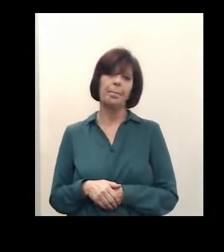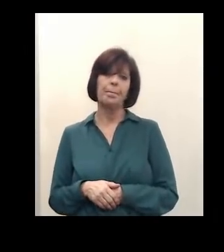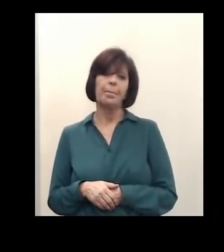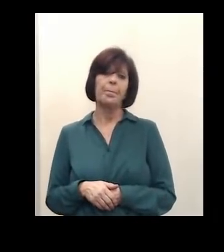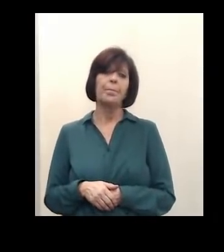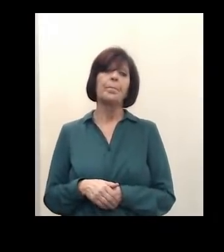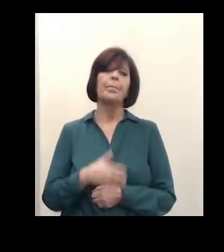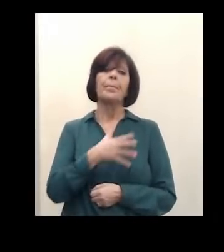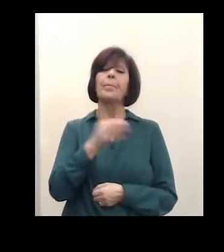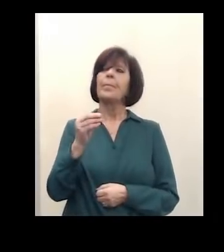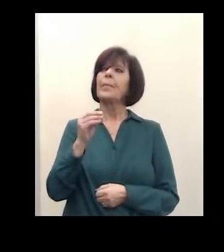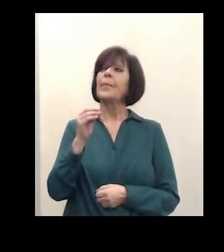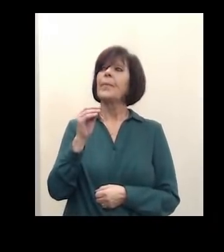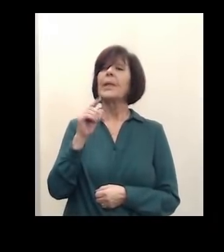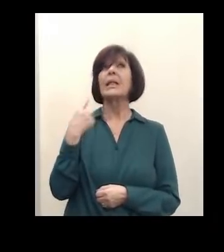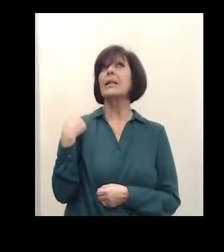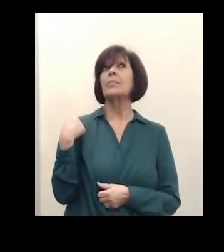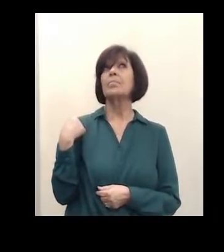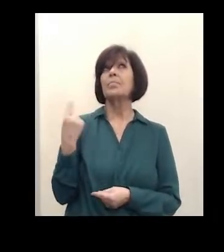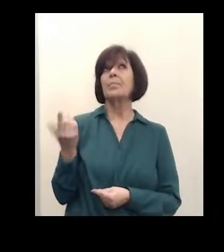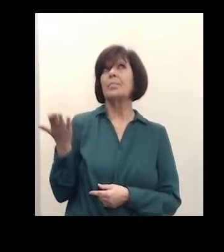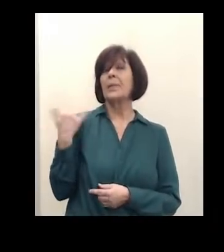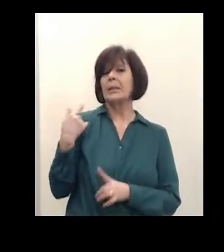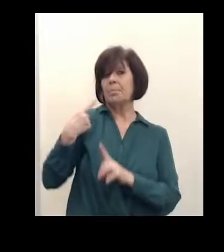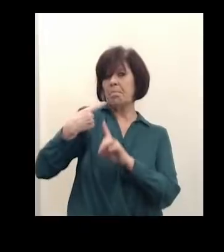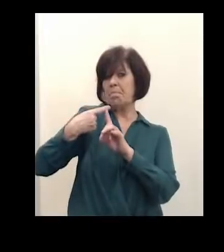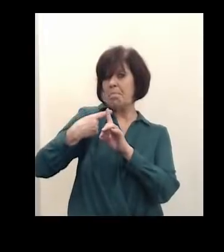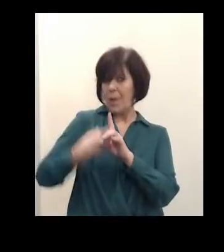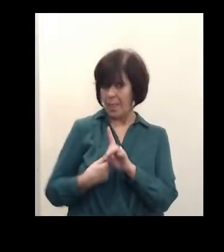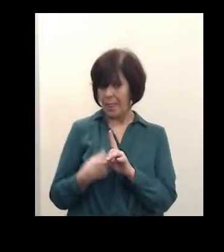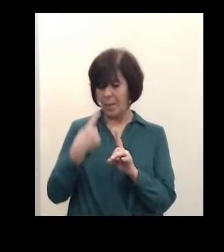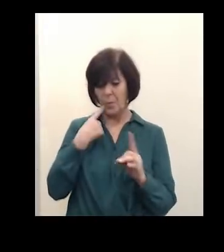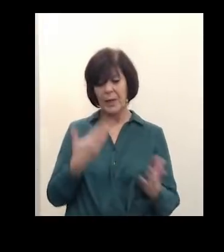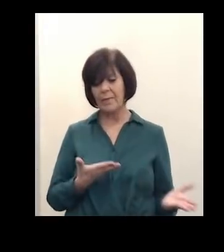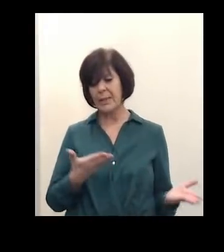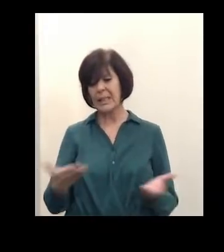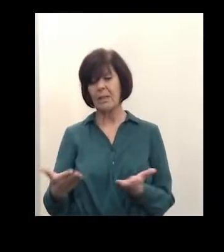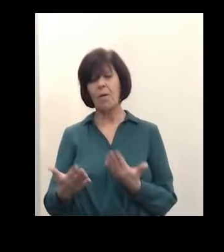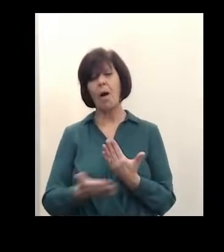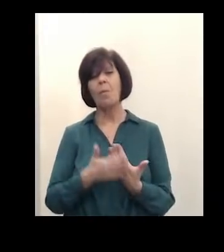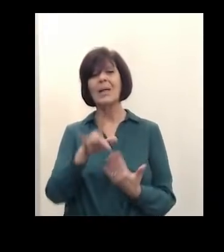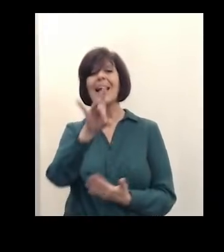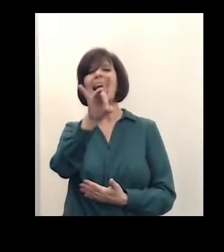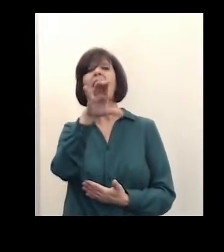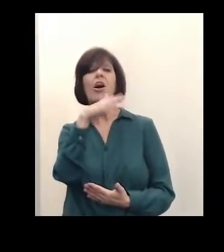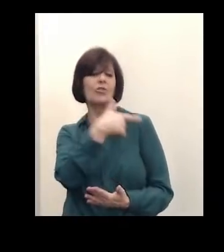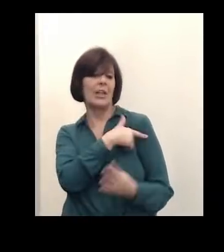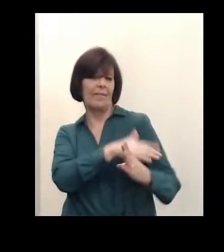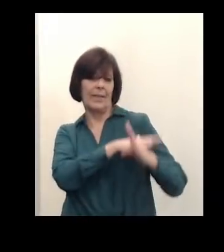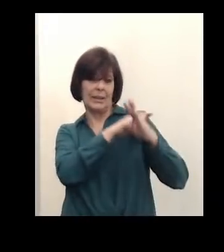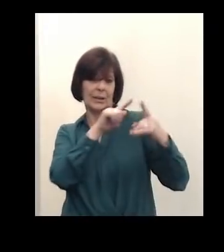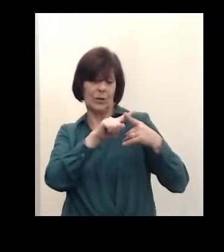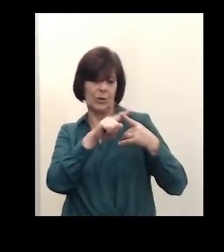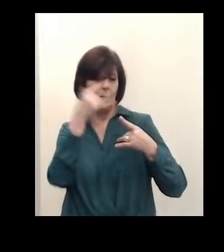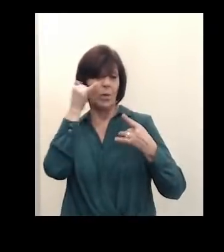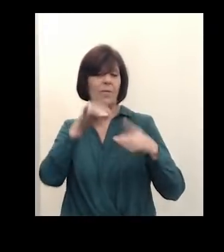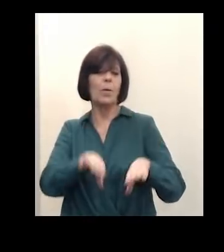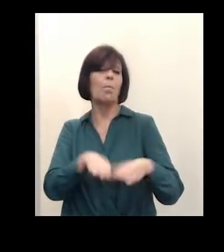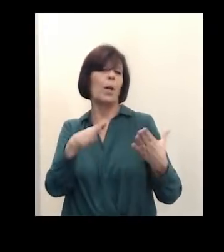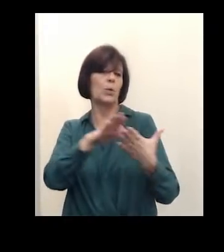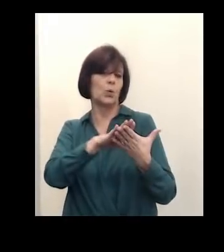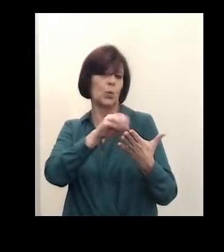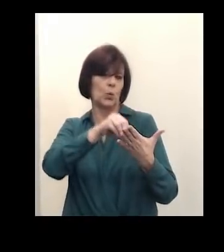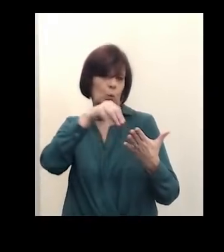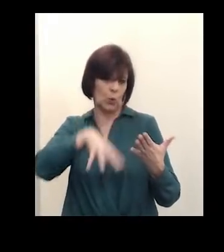actually, just in the past month, we've delivered almost 800 vaccines to our Buffalo Public Schools students, families,